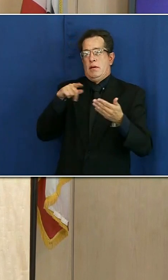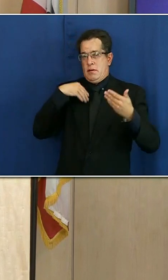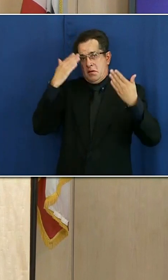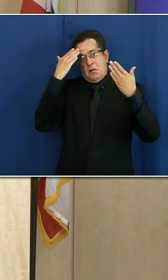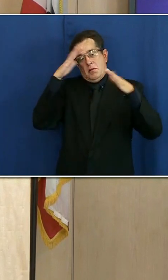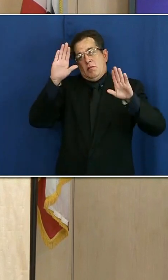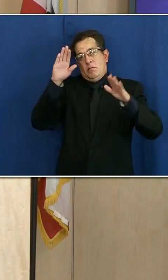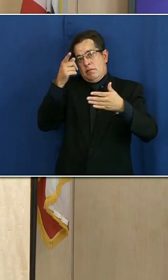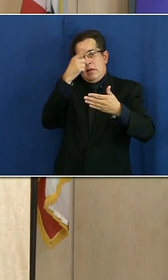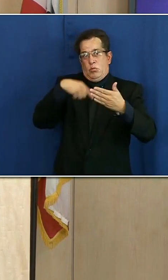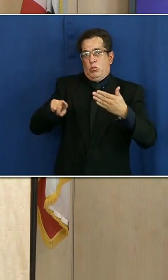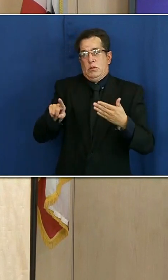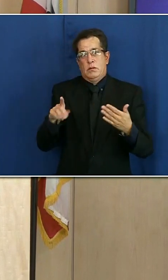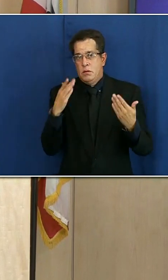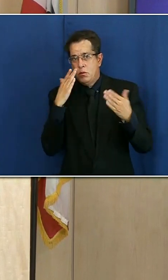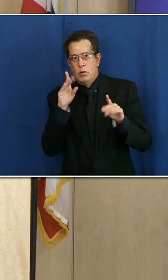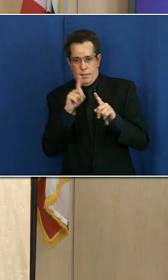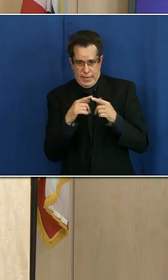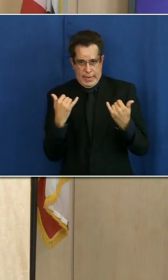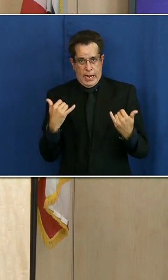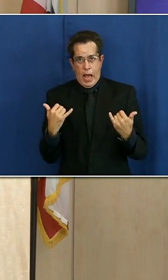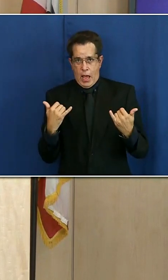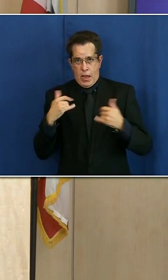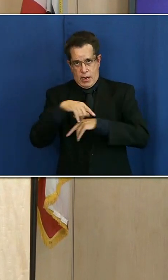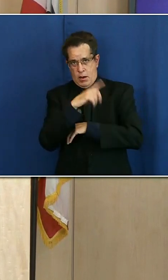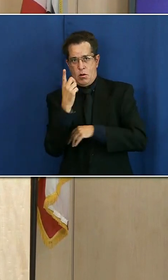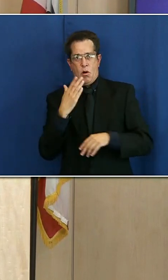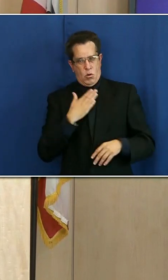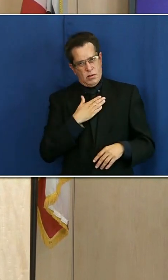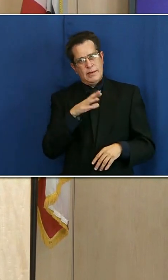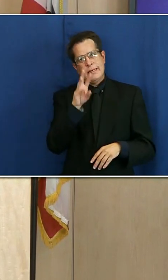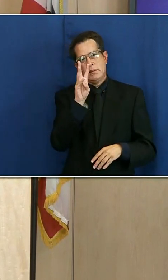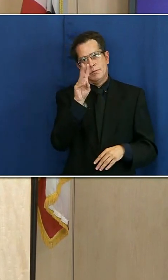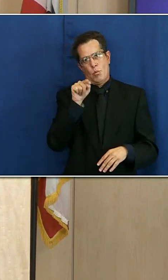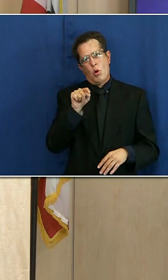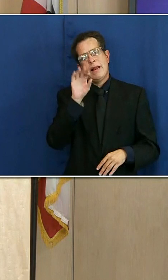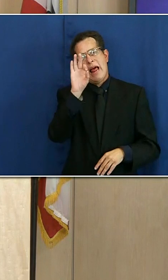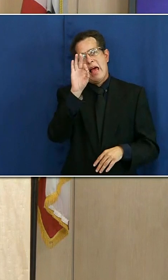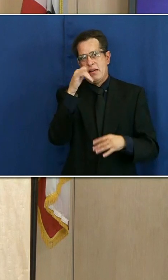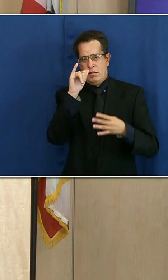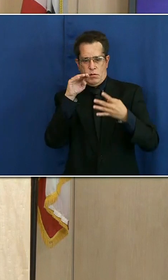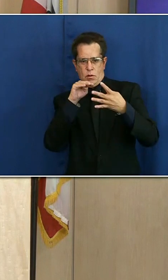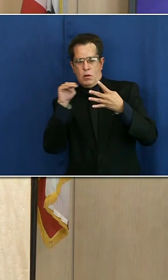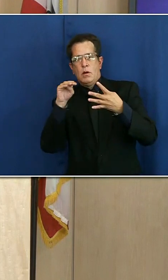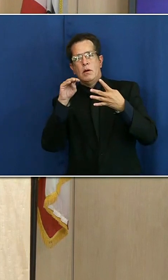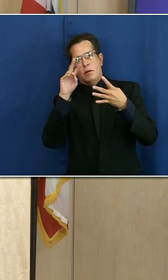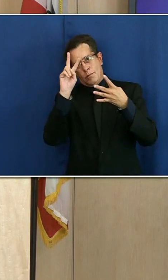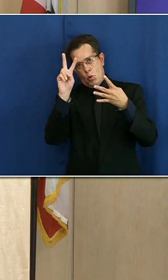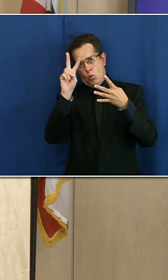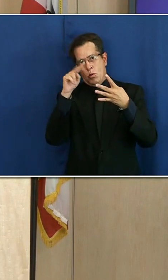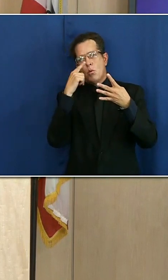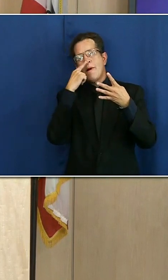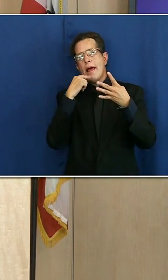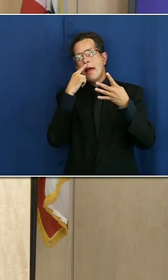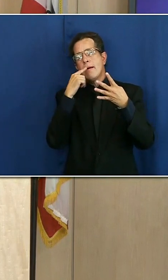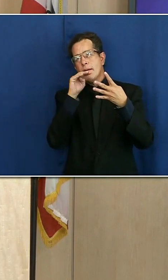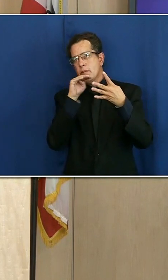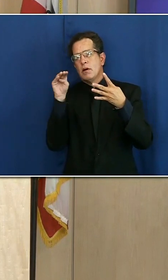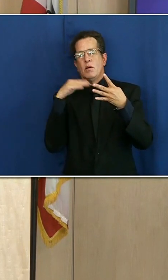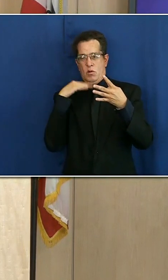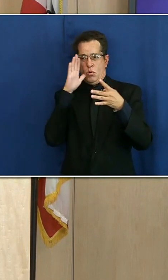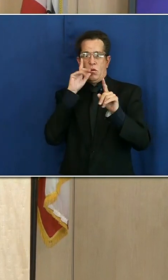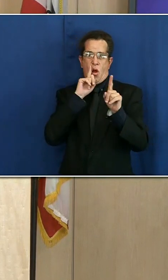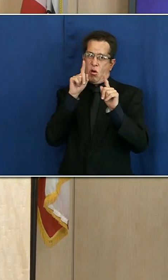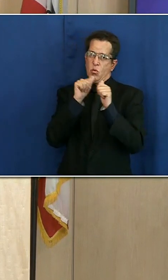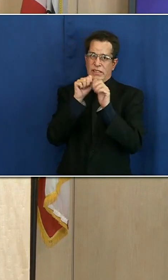going to look like, but today we are 6.9, still in the red, Tier 2, and we will continue to work with the state